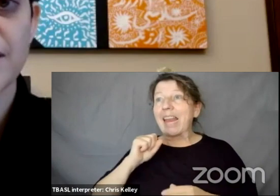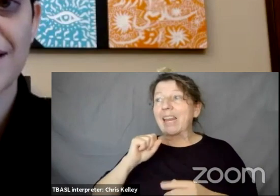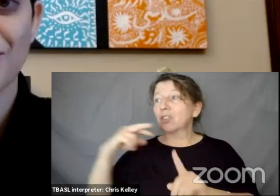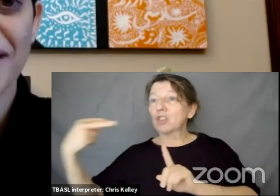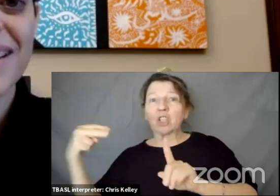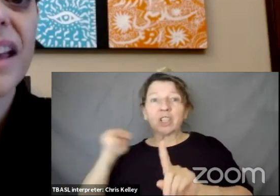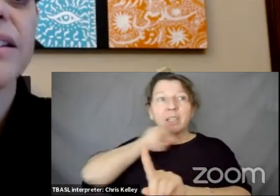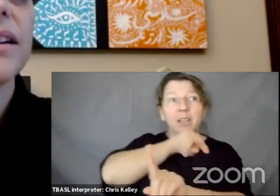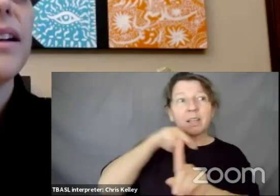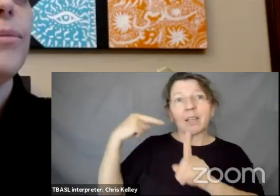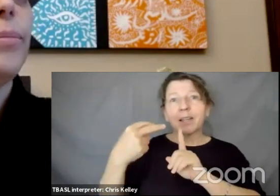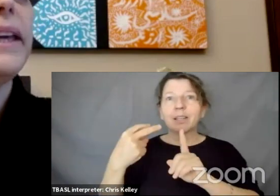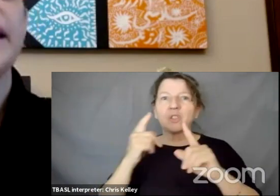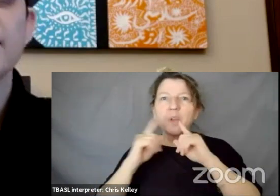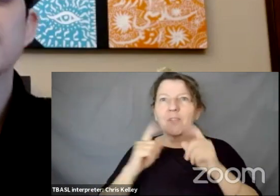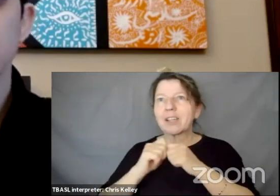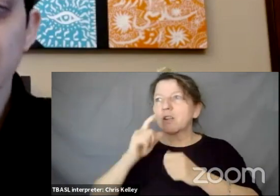partners working together